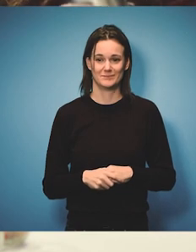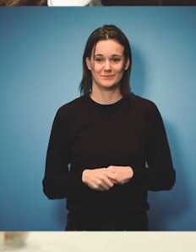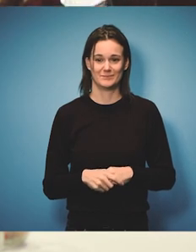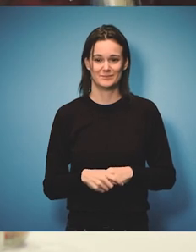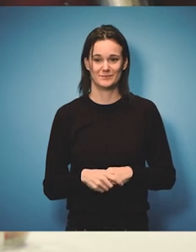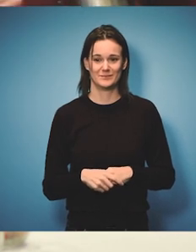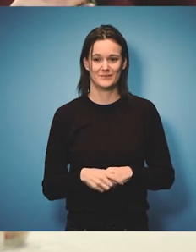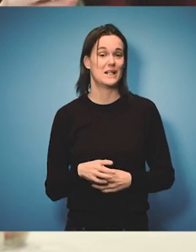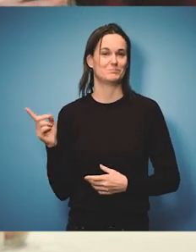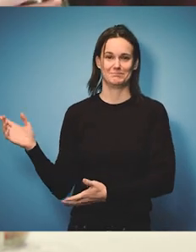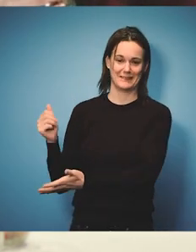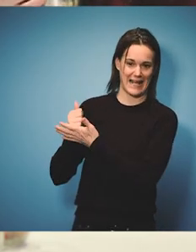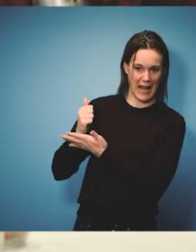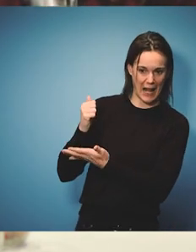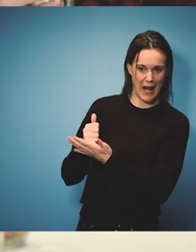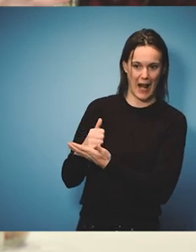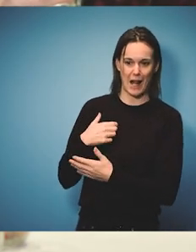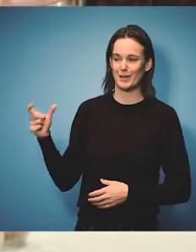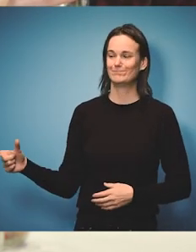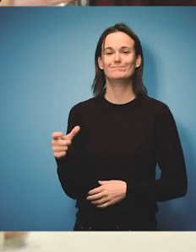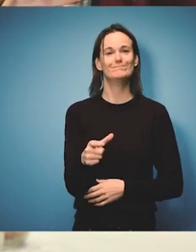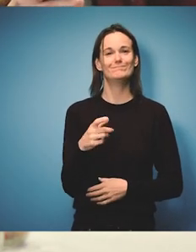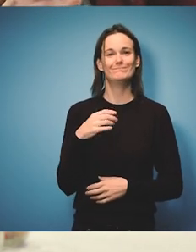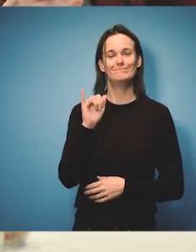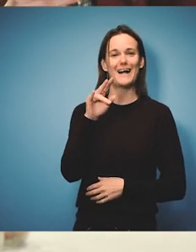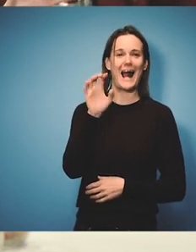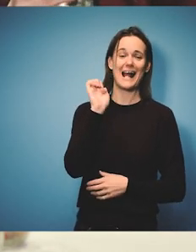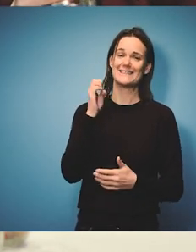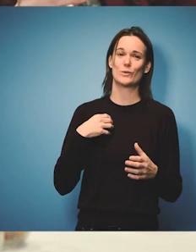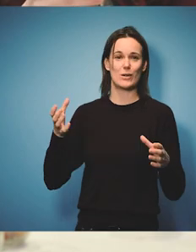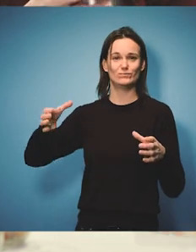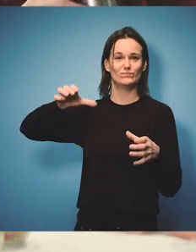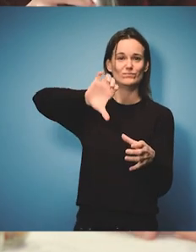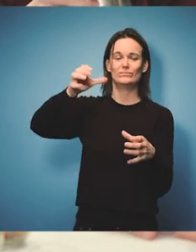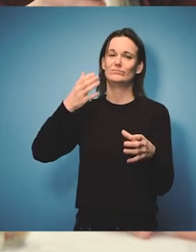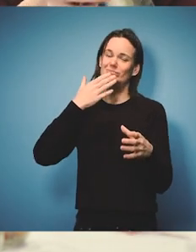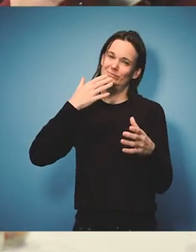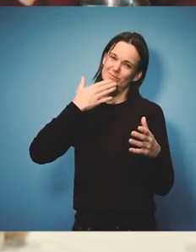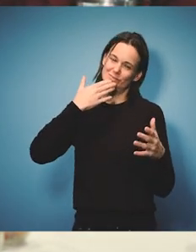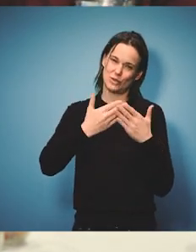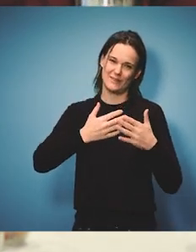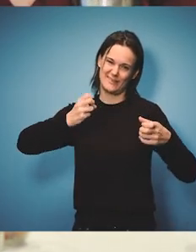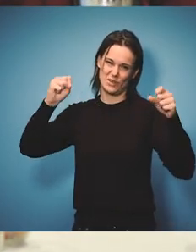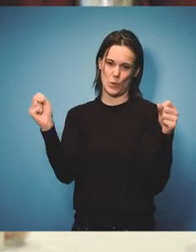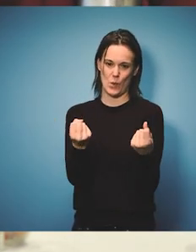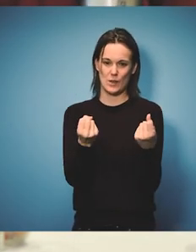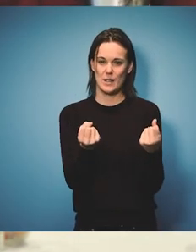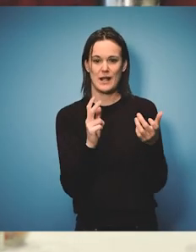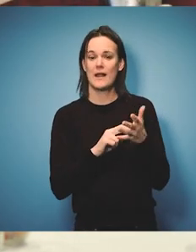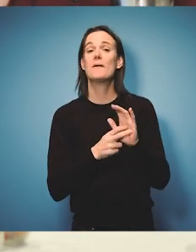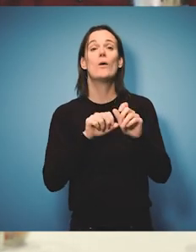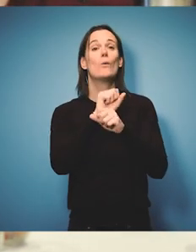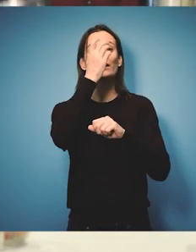So Garth, having my back again, has so generously iced my glass for me so that my drink is served nice and cold for my guests. We talked about